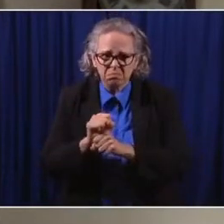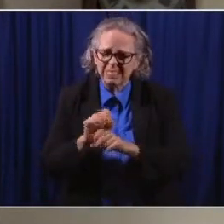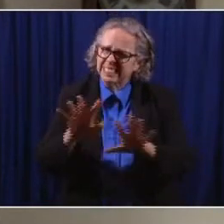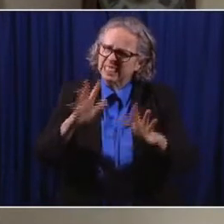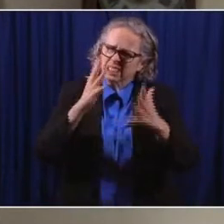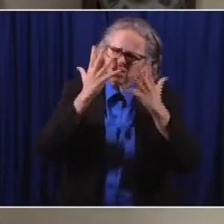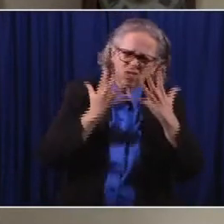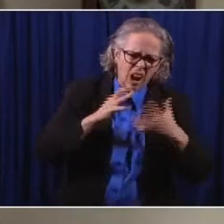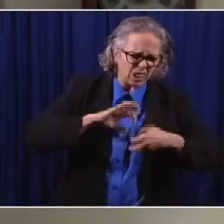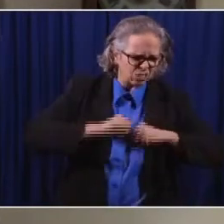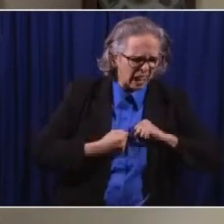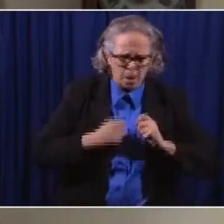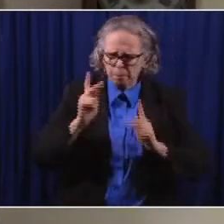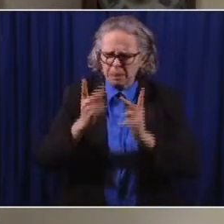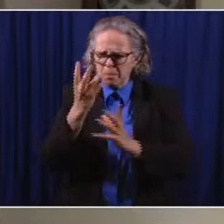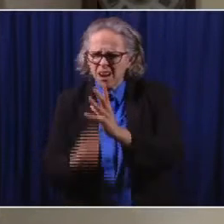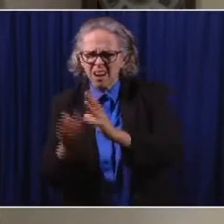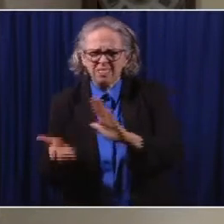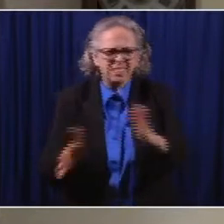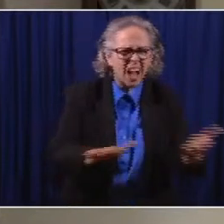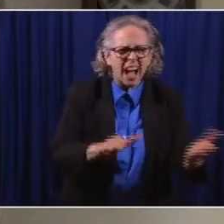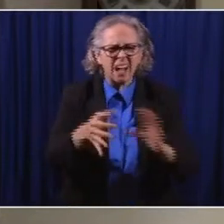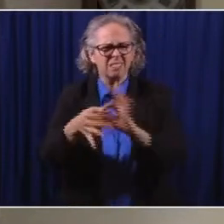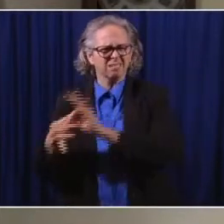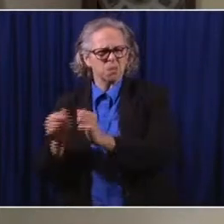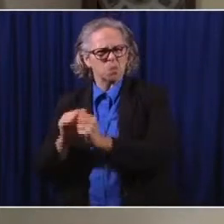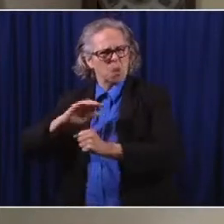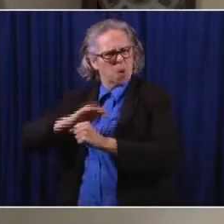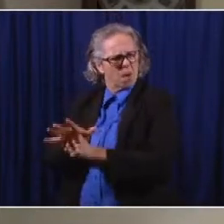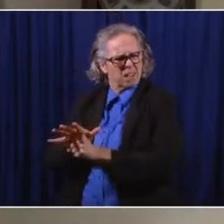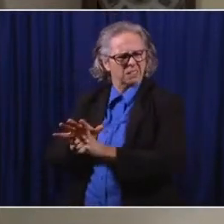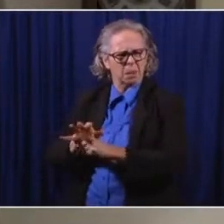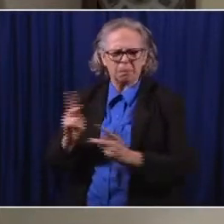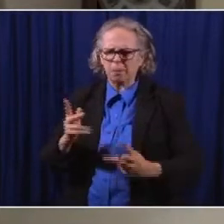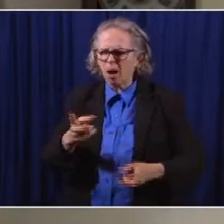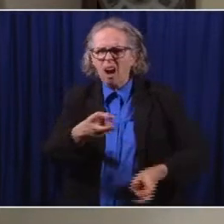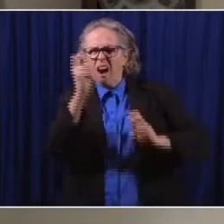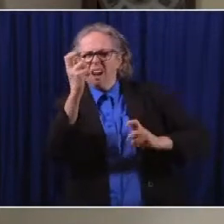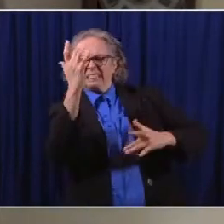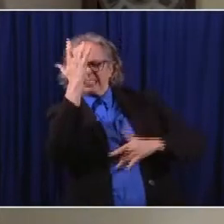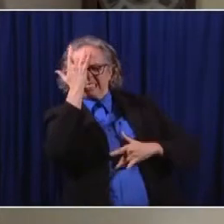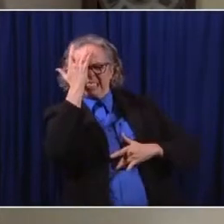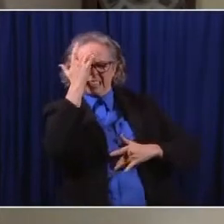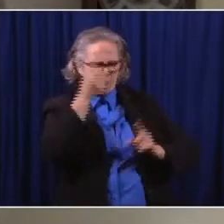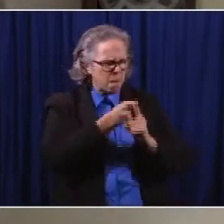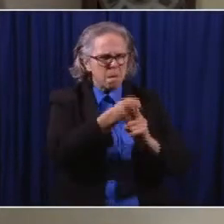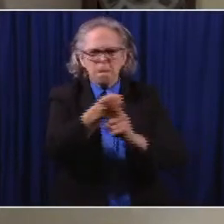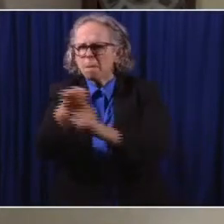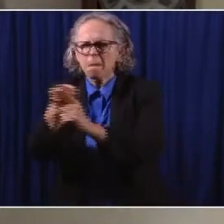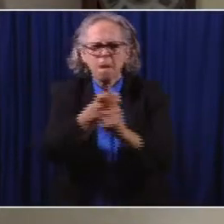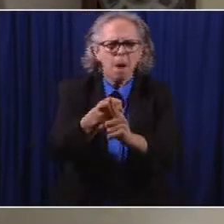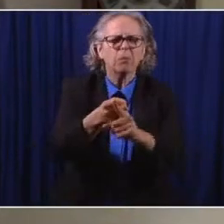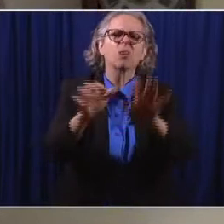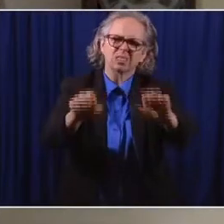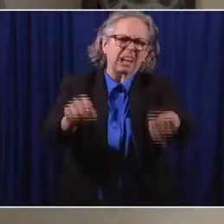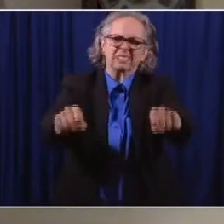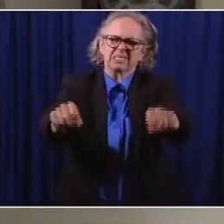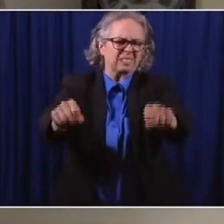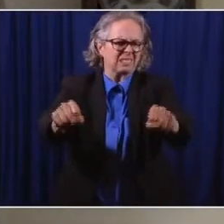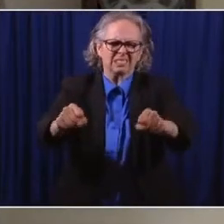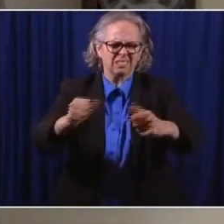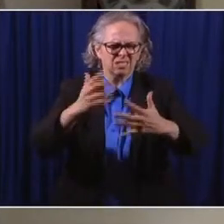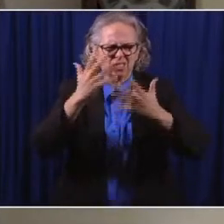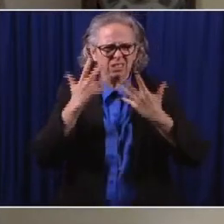number of Ohioans dying, number of Ohioans getting very sick, number of Ohioans who have lost